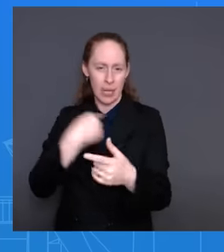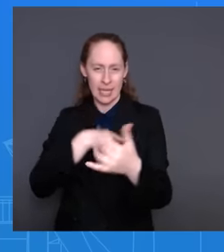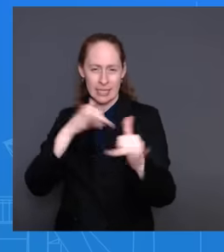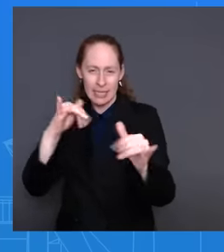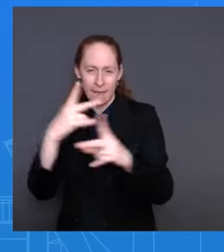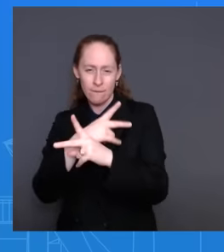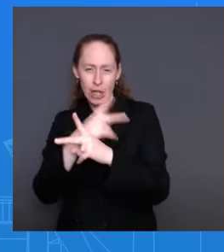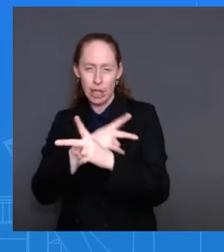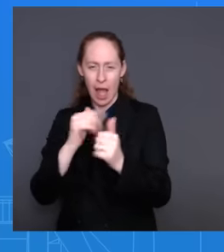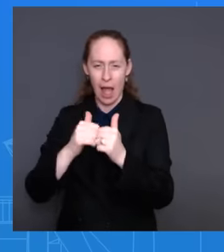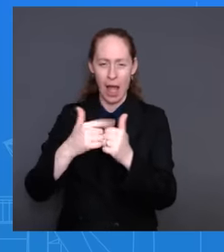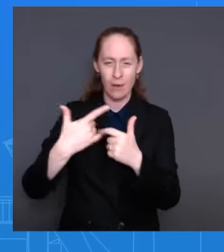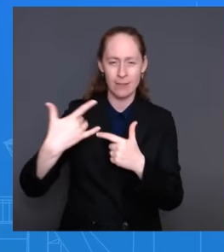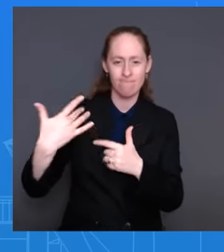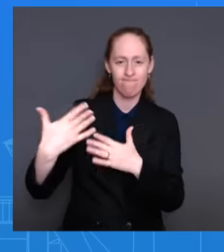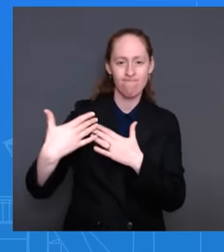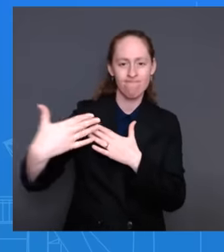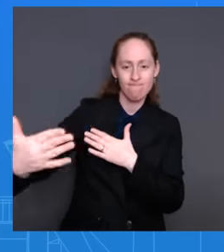there are a lot of predictions out there.